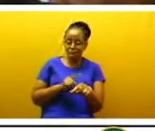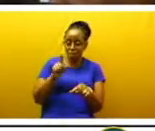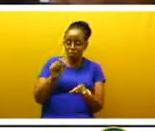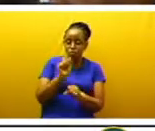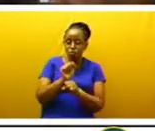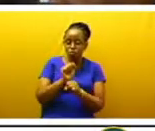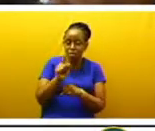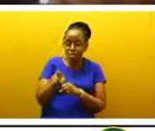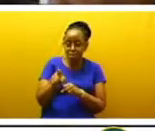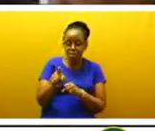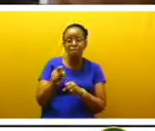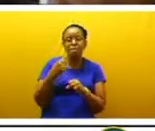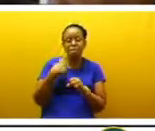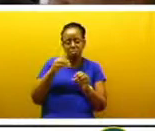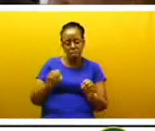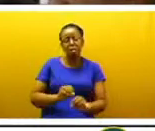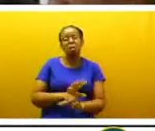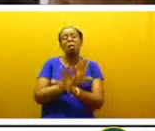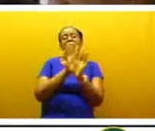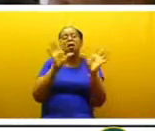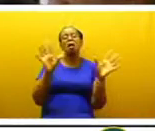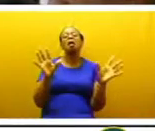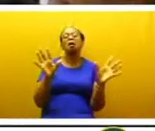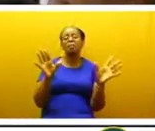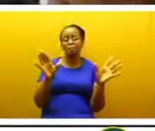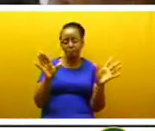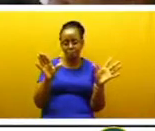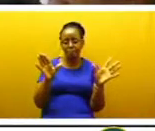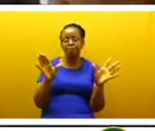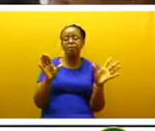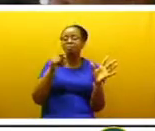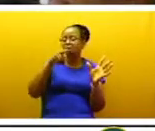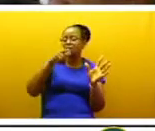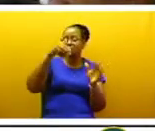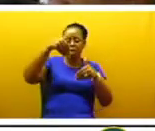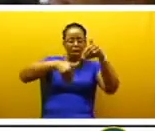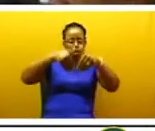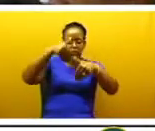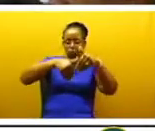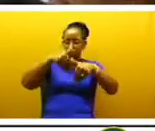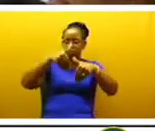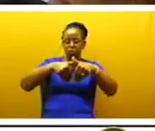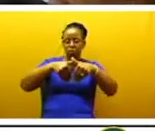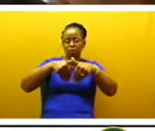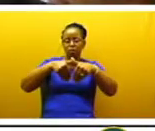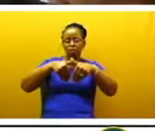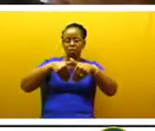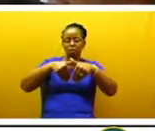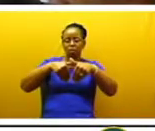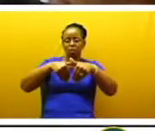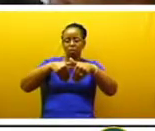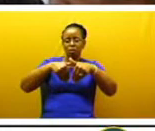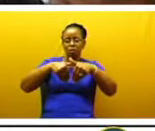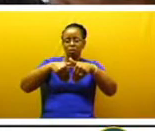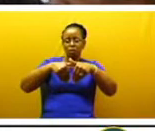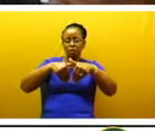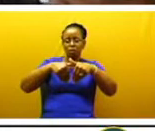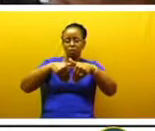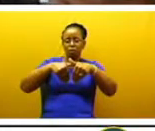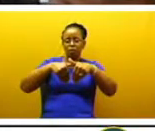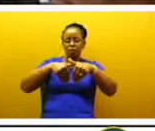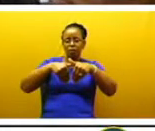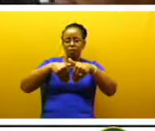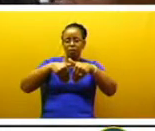is clear that this is an election which is